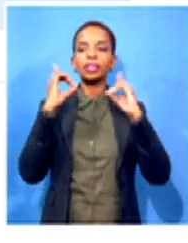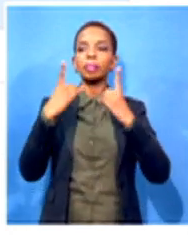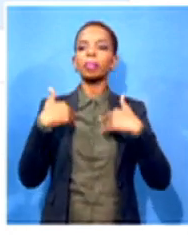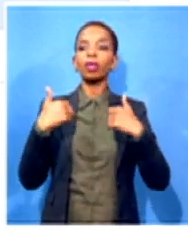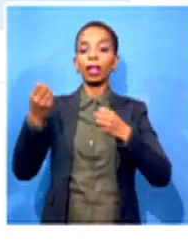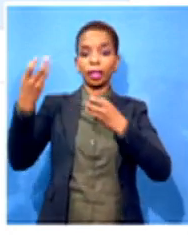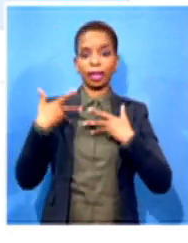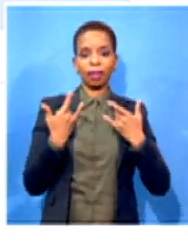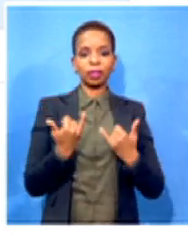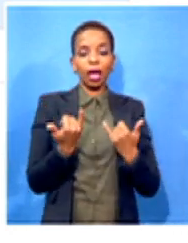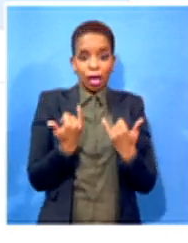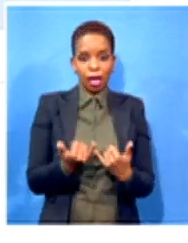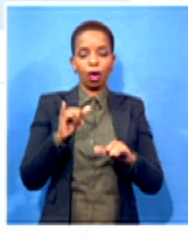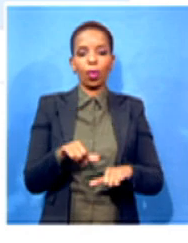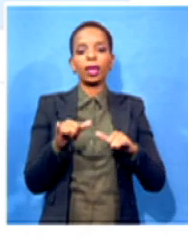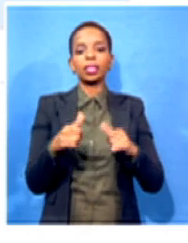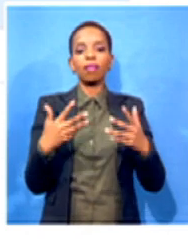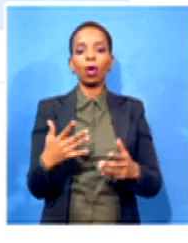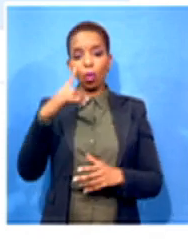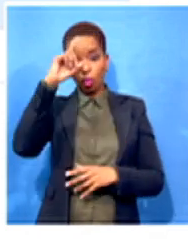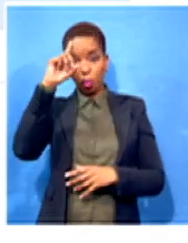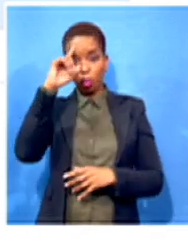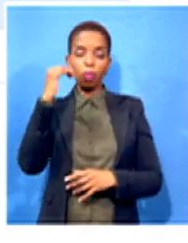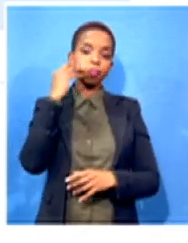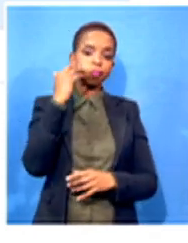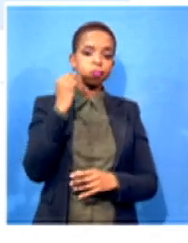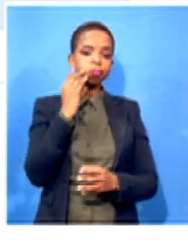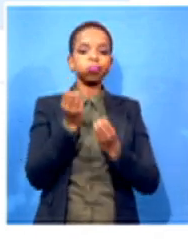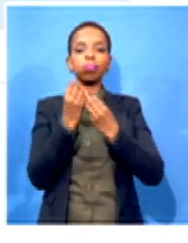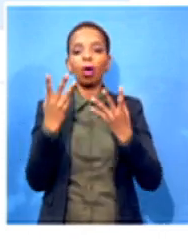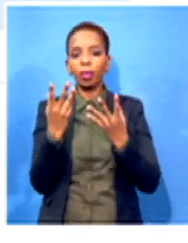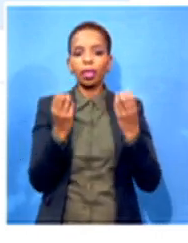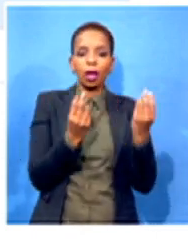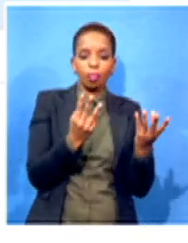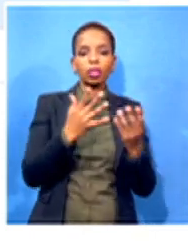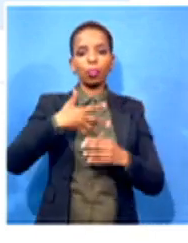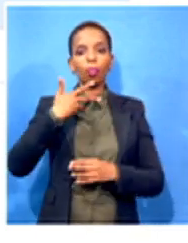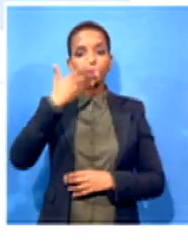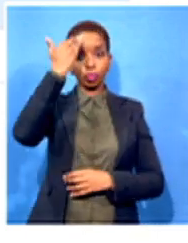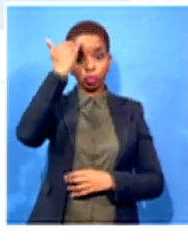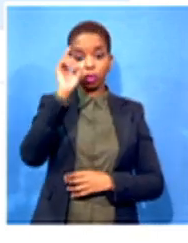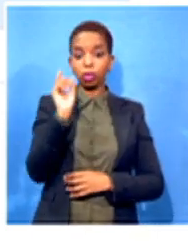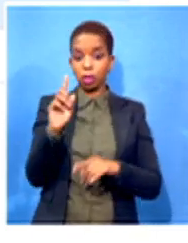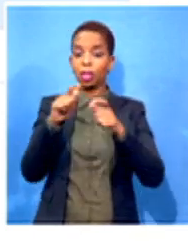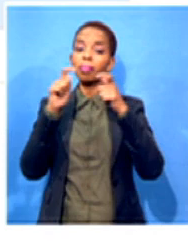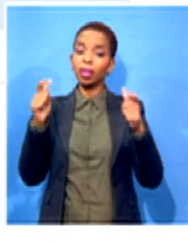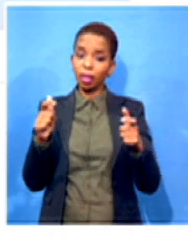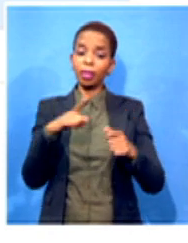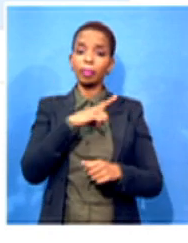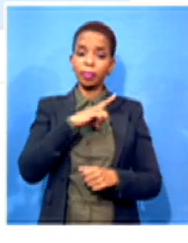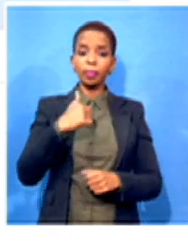are just awaiting a racial breakdown of the COVID-19 related deaths. Yeah, it is a big one, and I do hope that